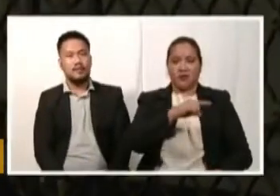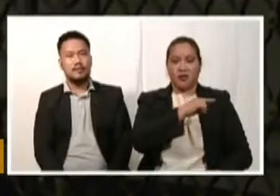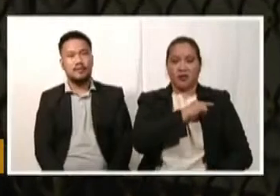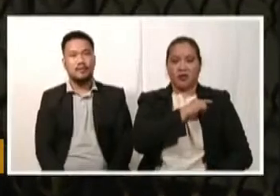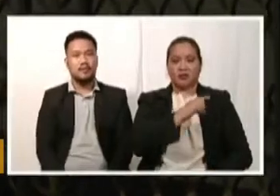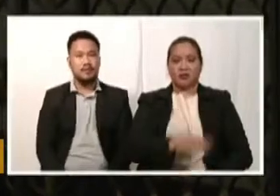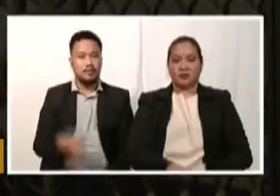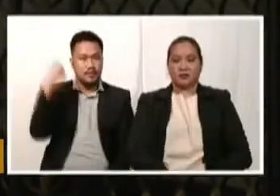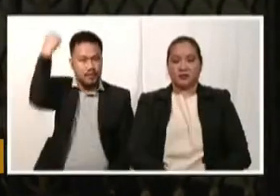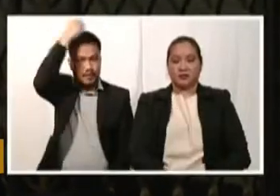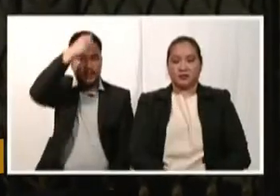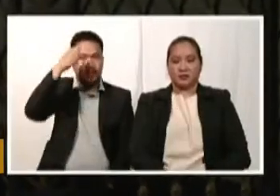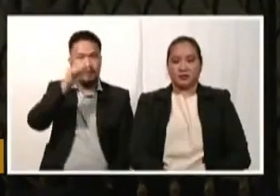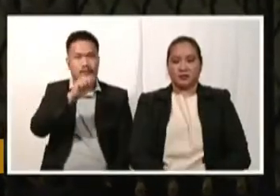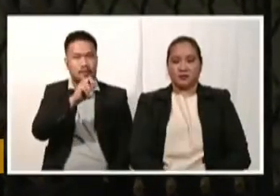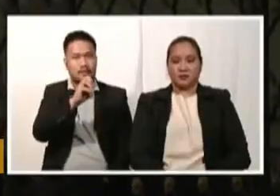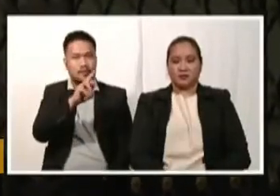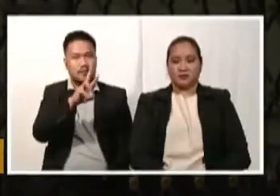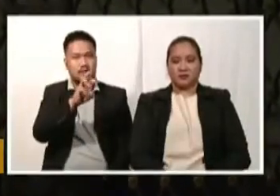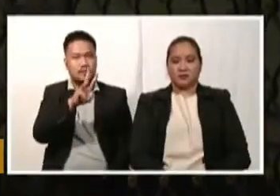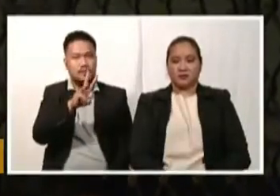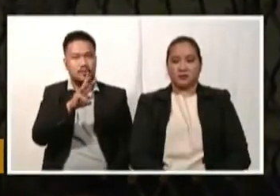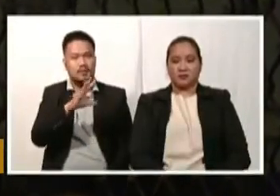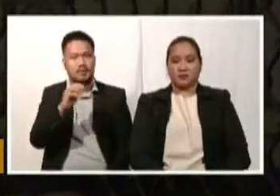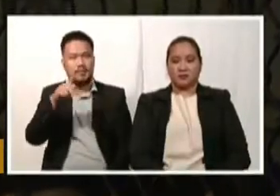Saints Andrew and